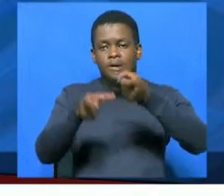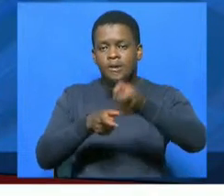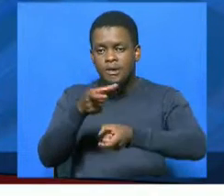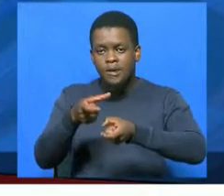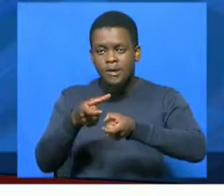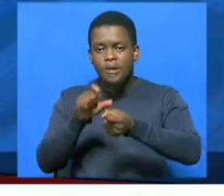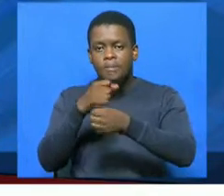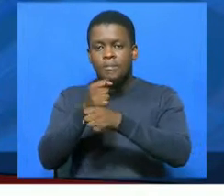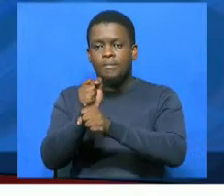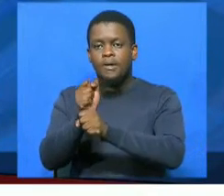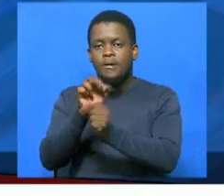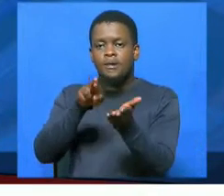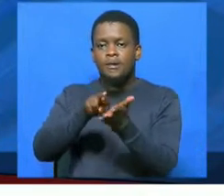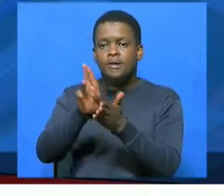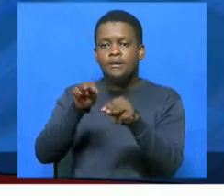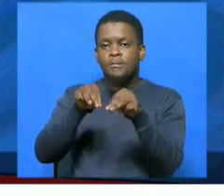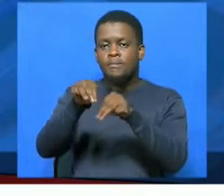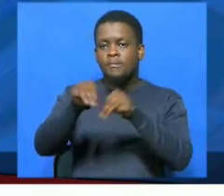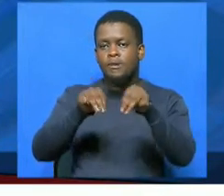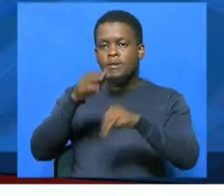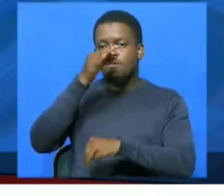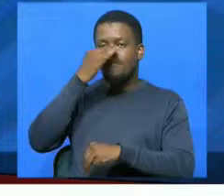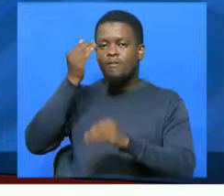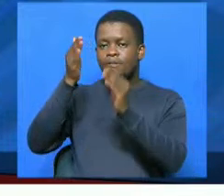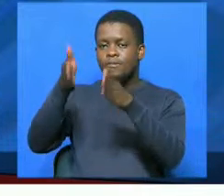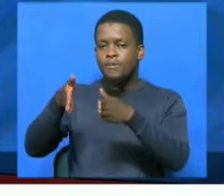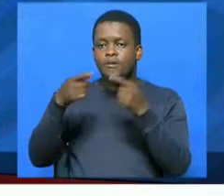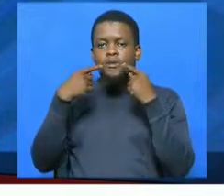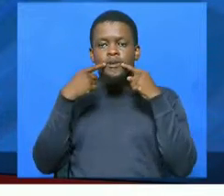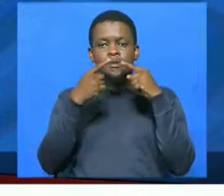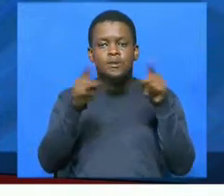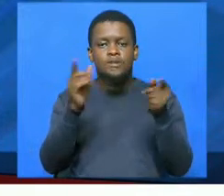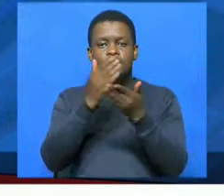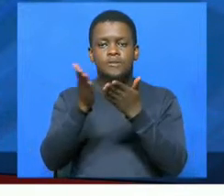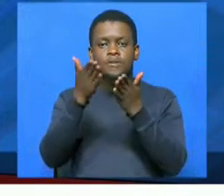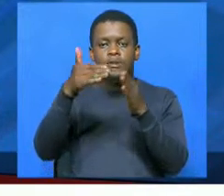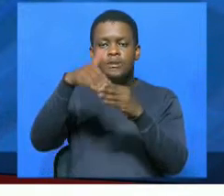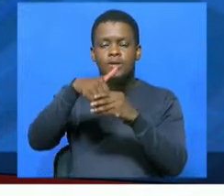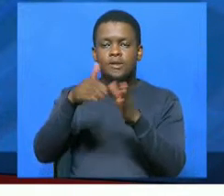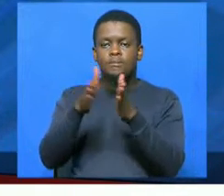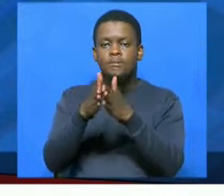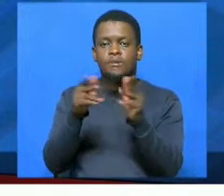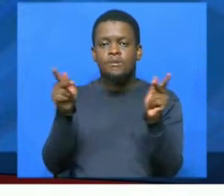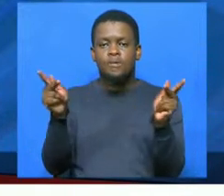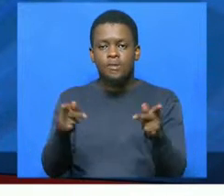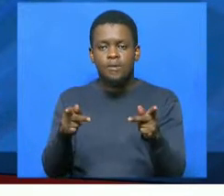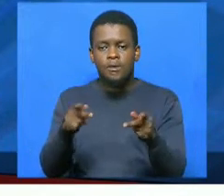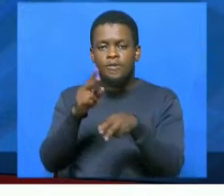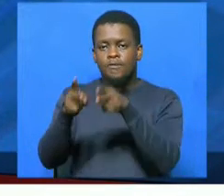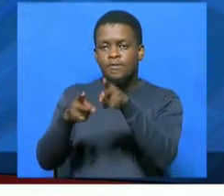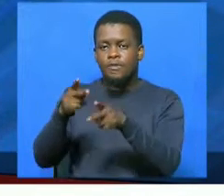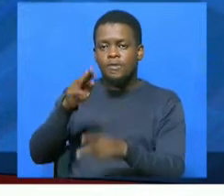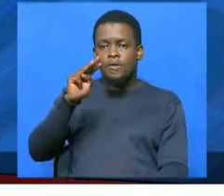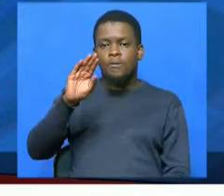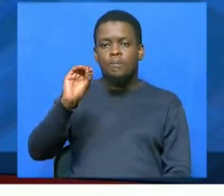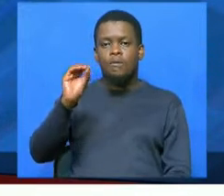markets for farmers. Mr. Kilibeng was addressing a Khotla meeting in Motokwe recently. Lizzie Klaas has